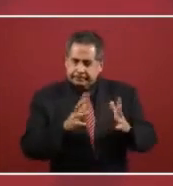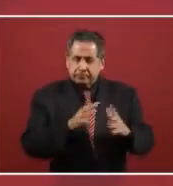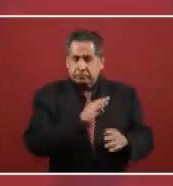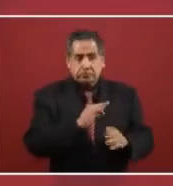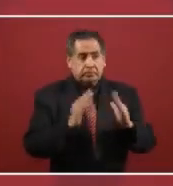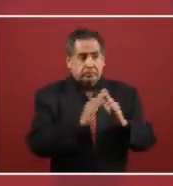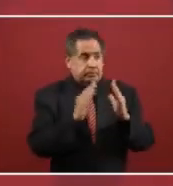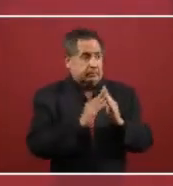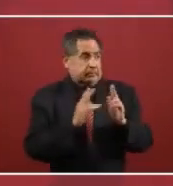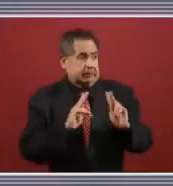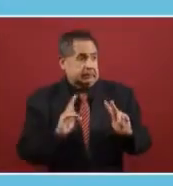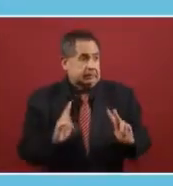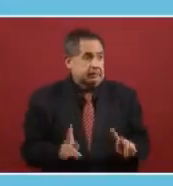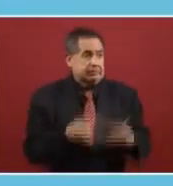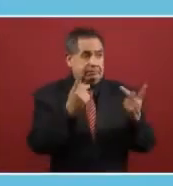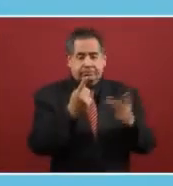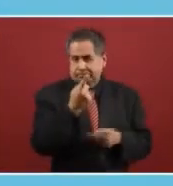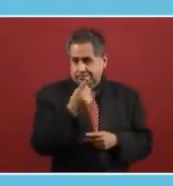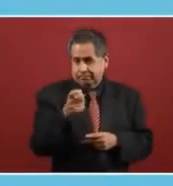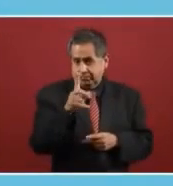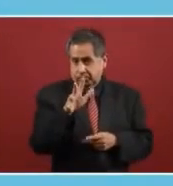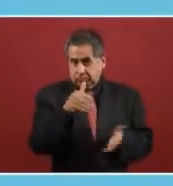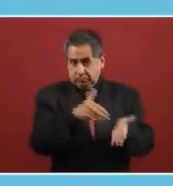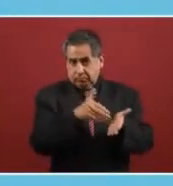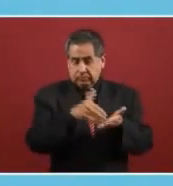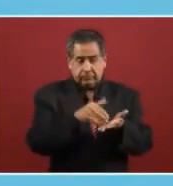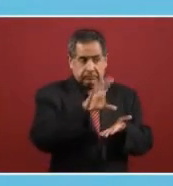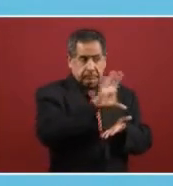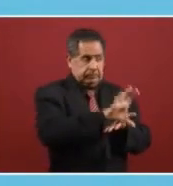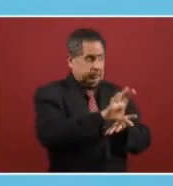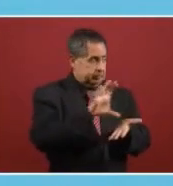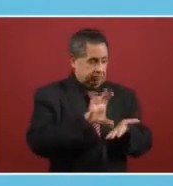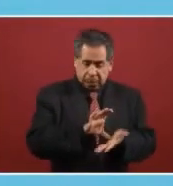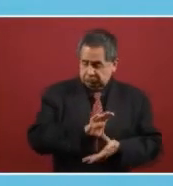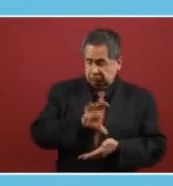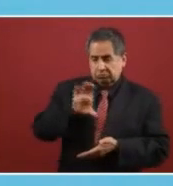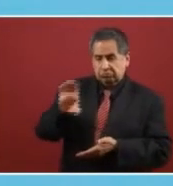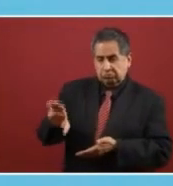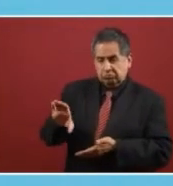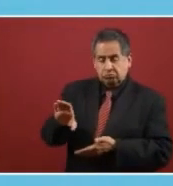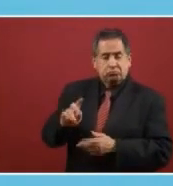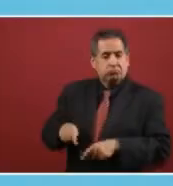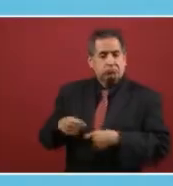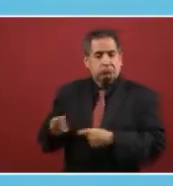we're calculating that we'll obtain for this home.